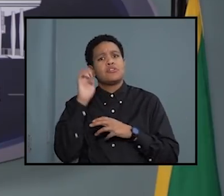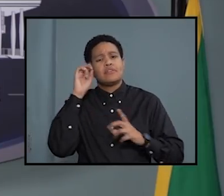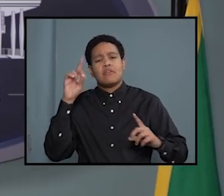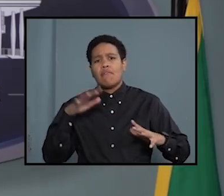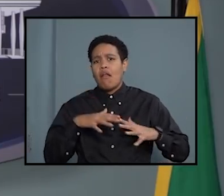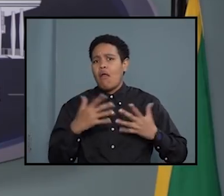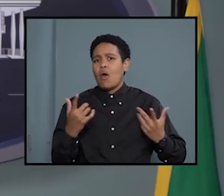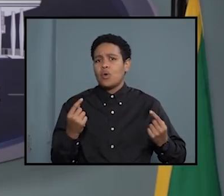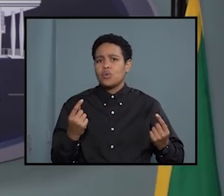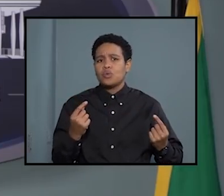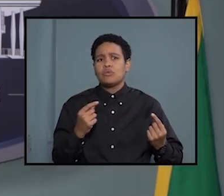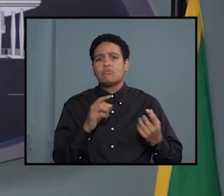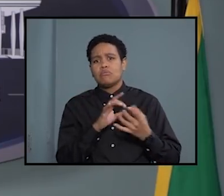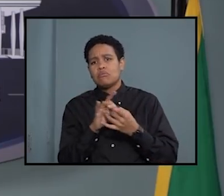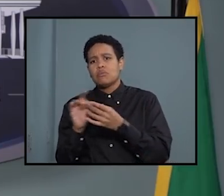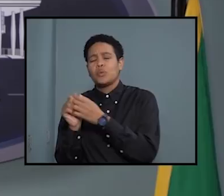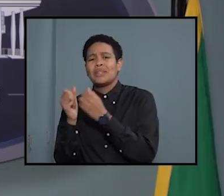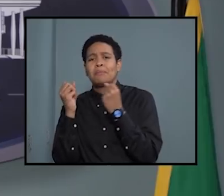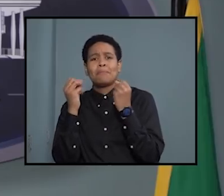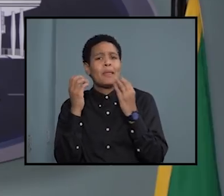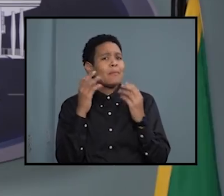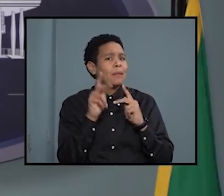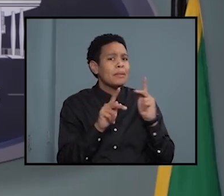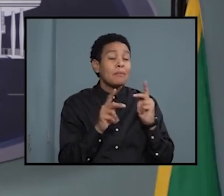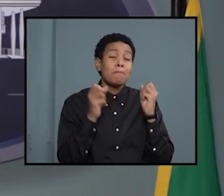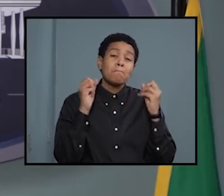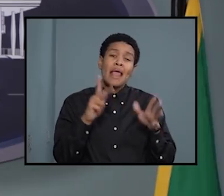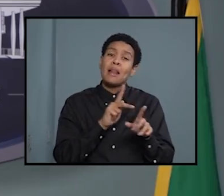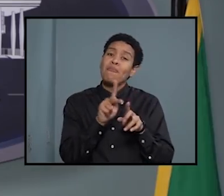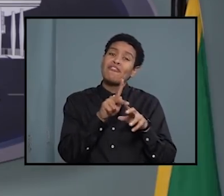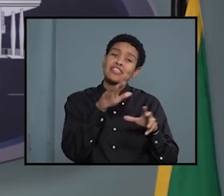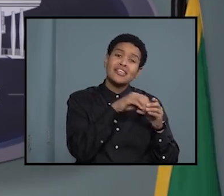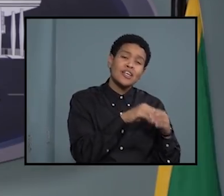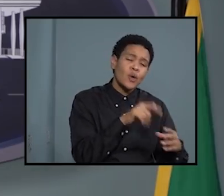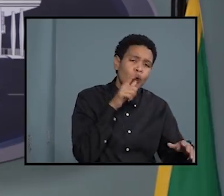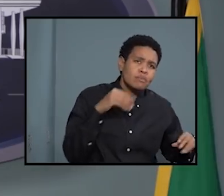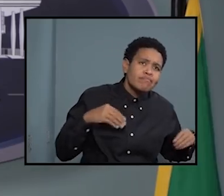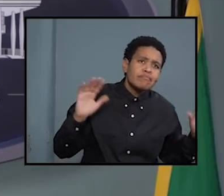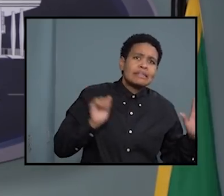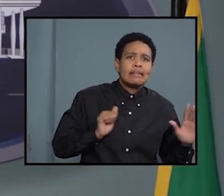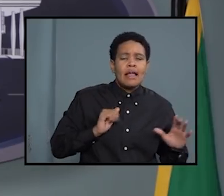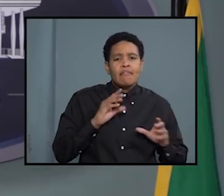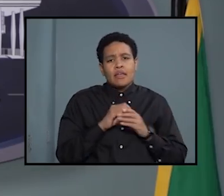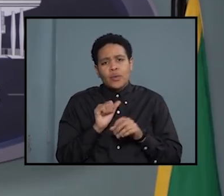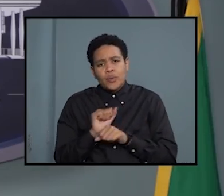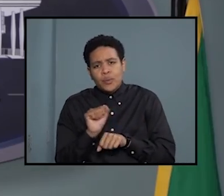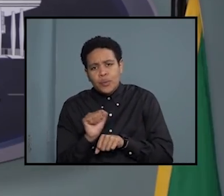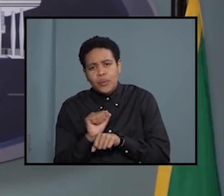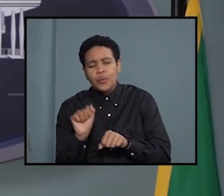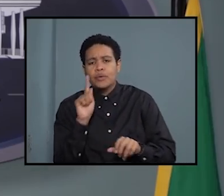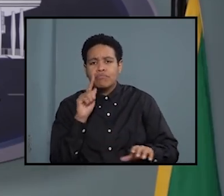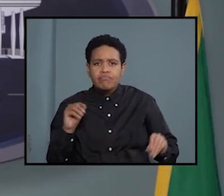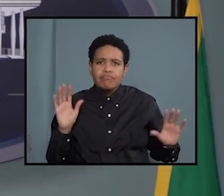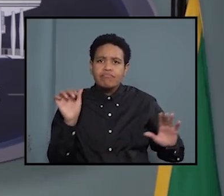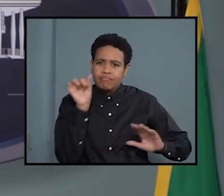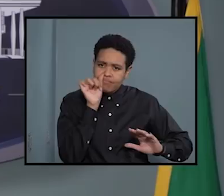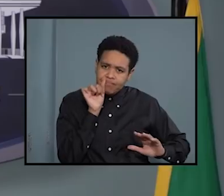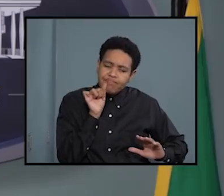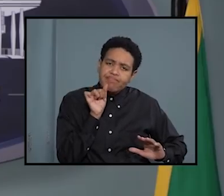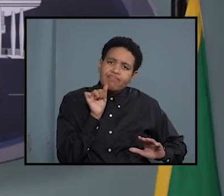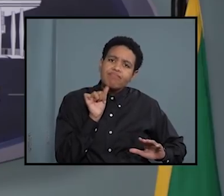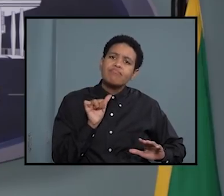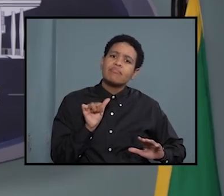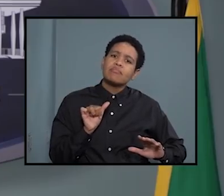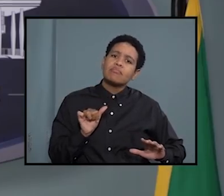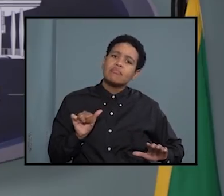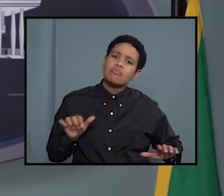do with many, many people, many professionals who give of themselves selflessly in pursuit